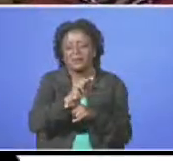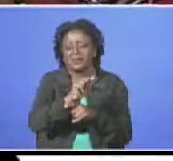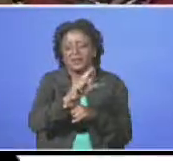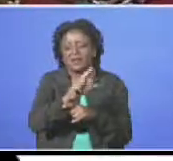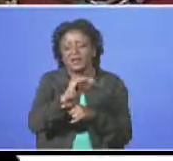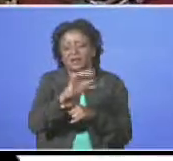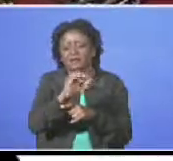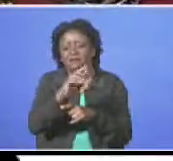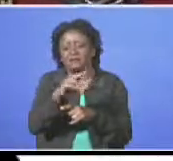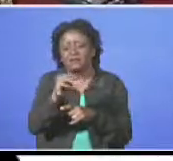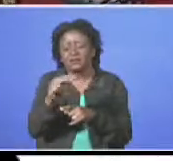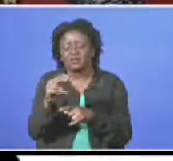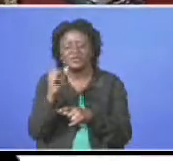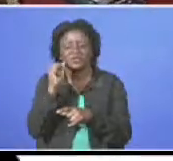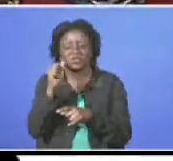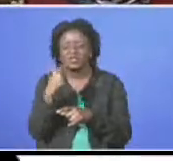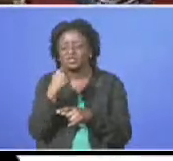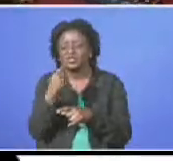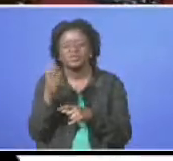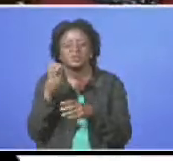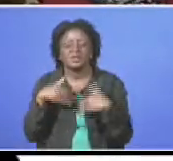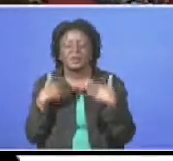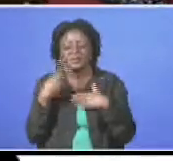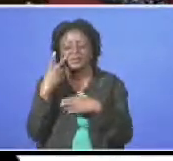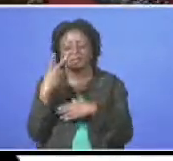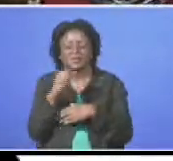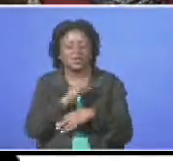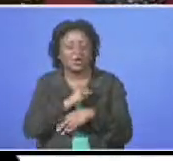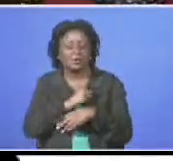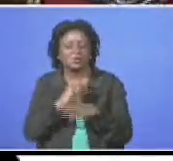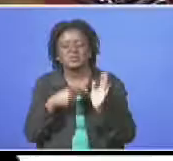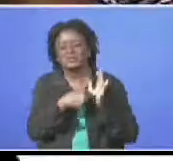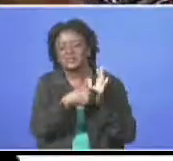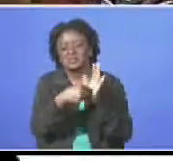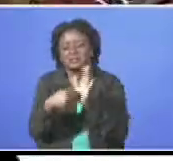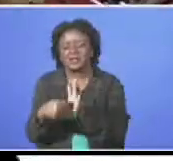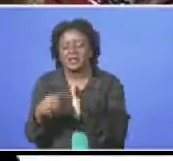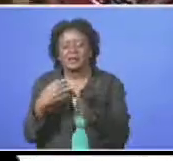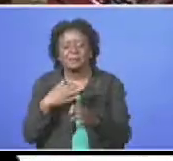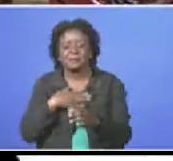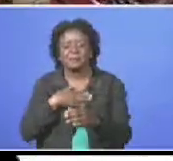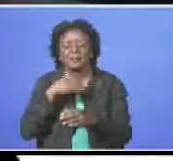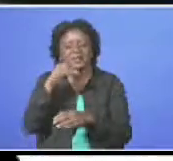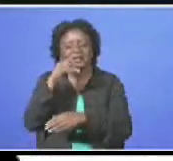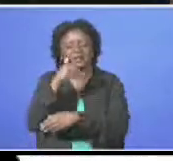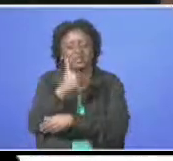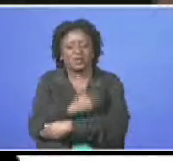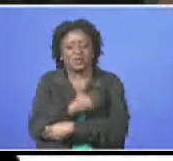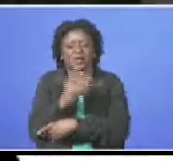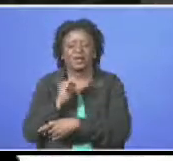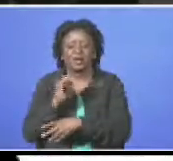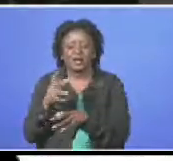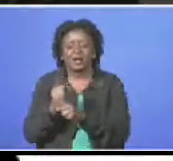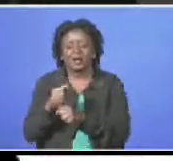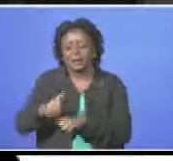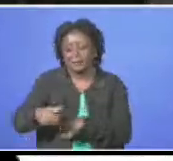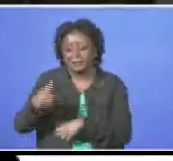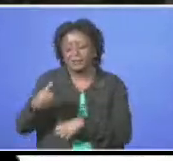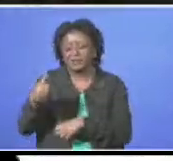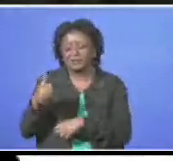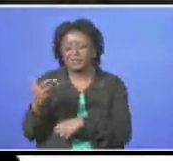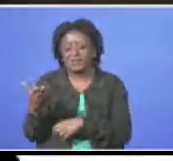display while browsing the area with her children. Oh, my daughter Samara got a purse right here.